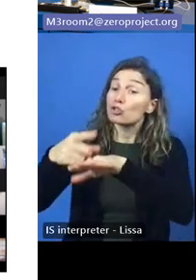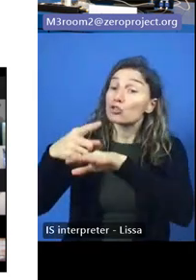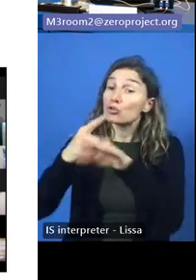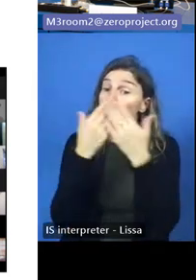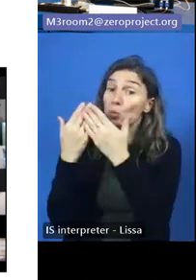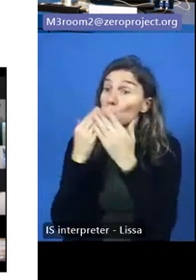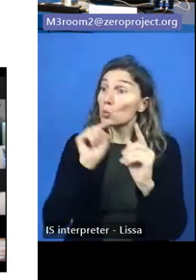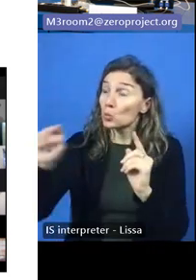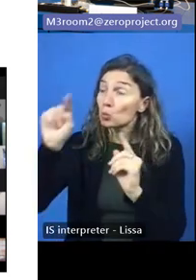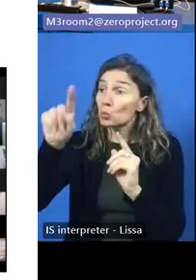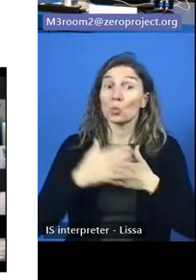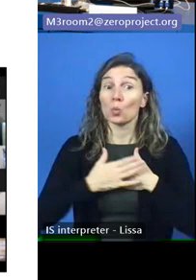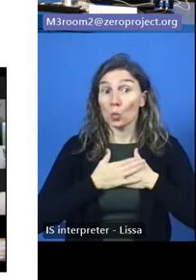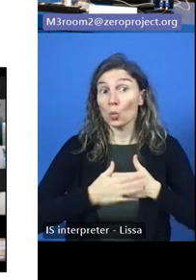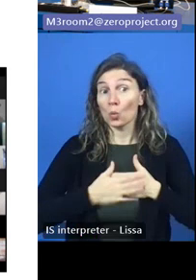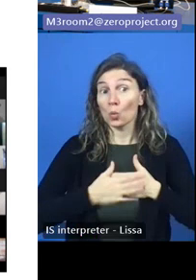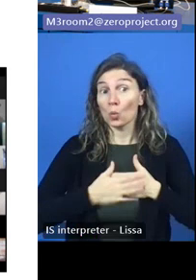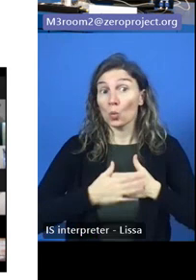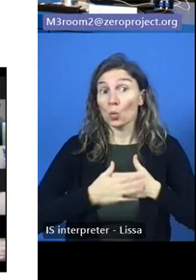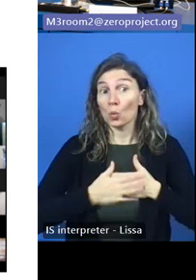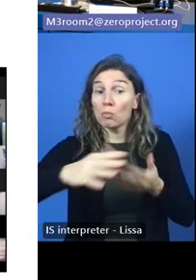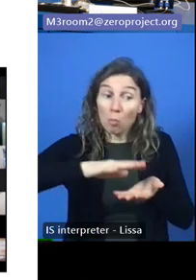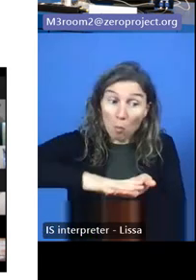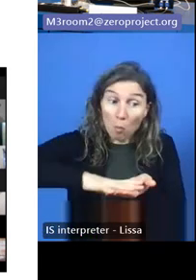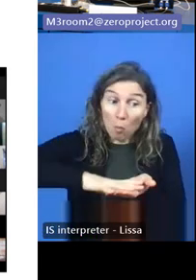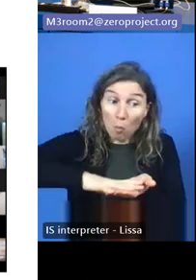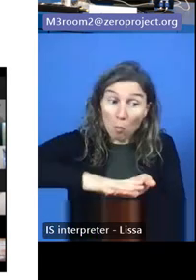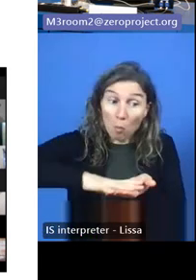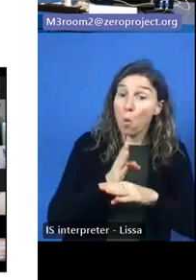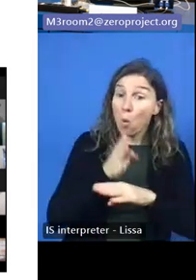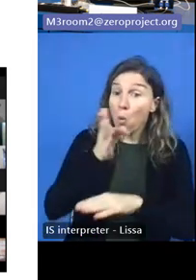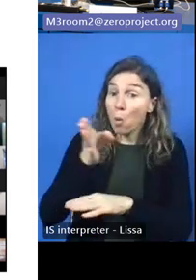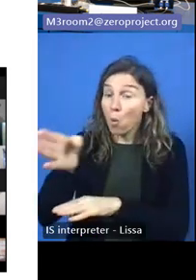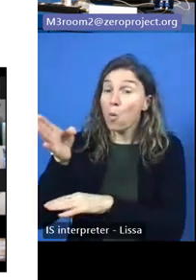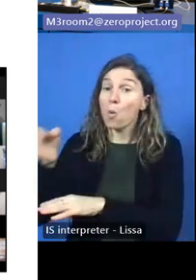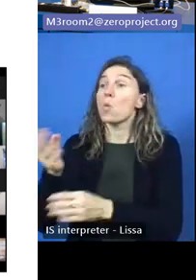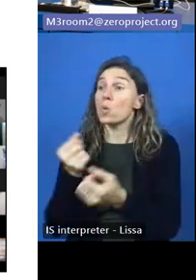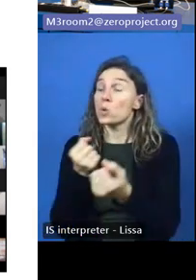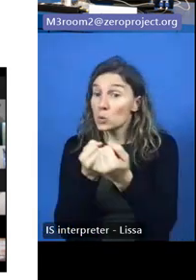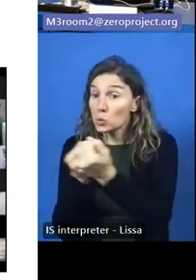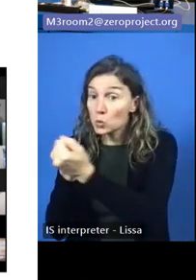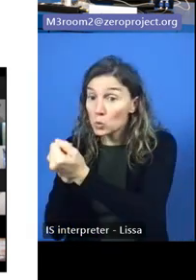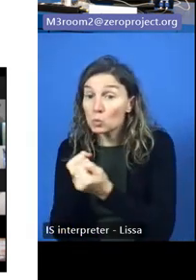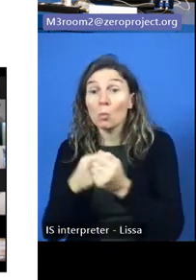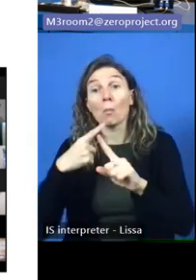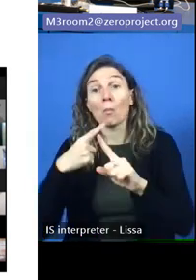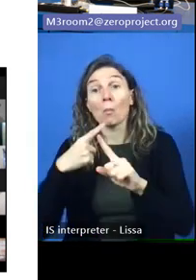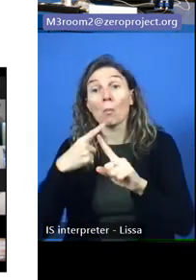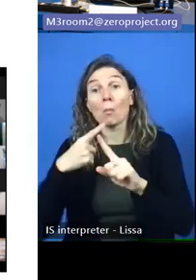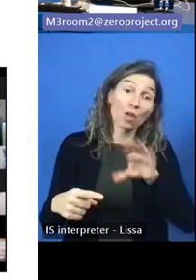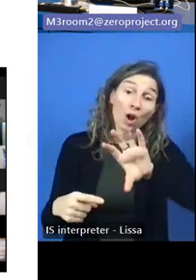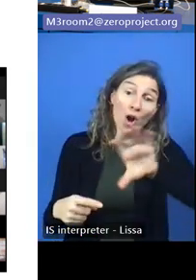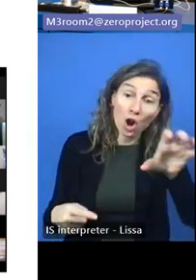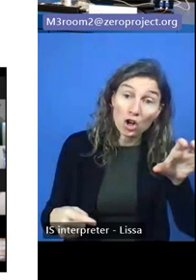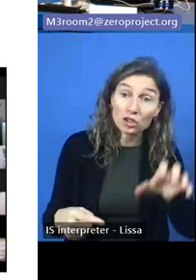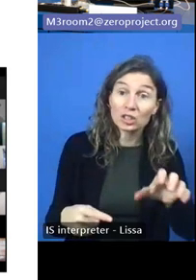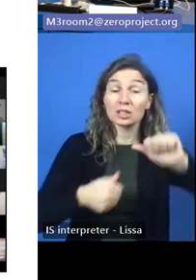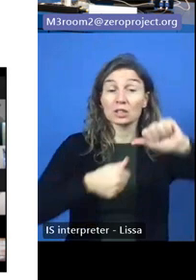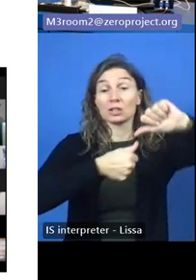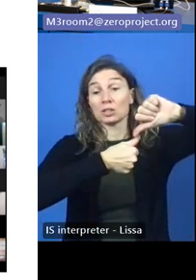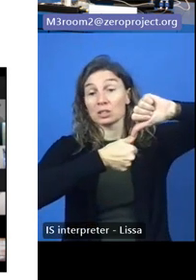we are aiming to go to another country to work with teachers there in South and Central